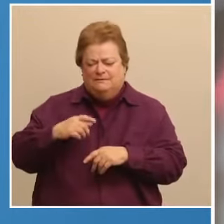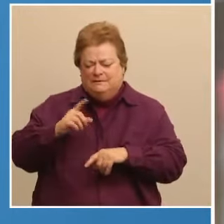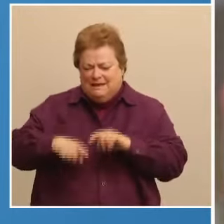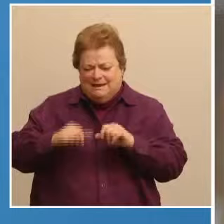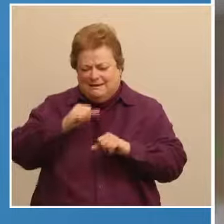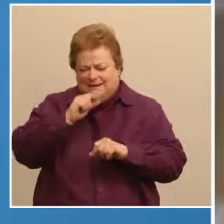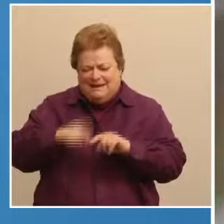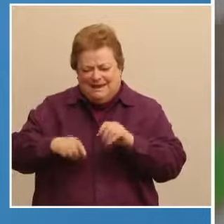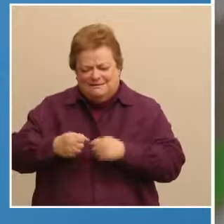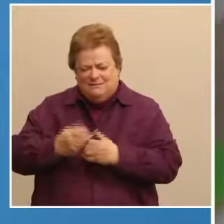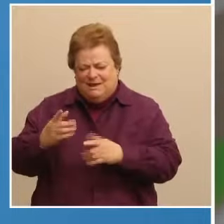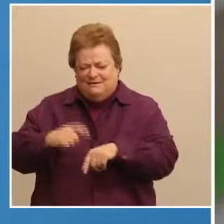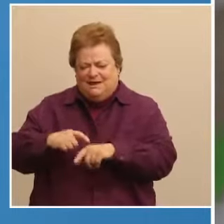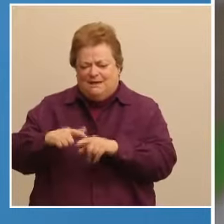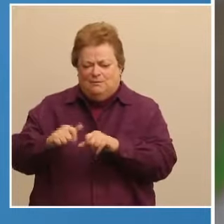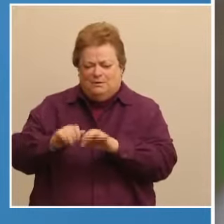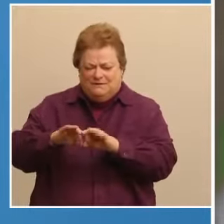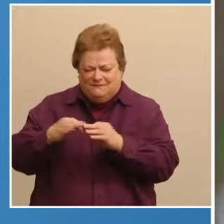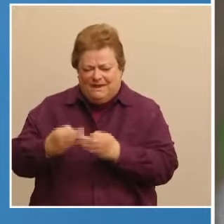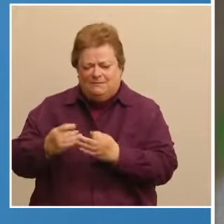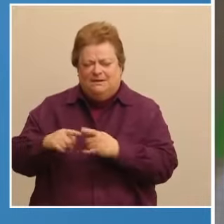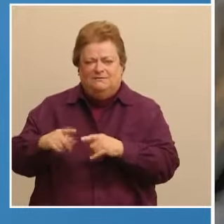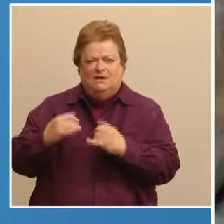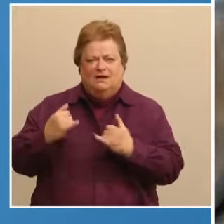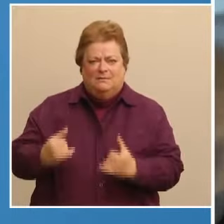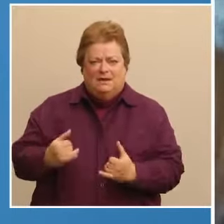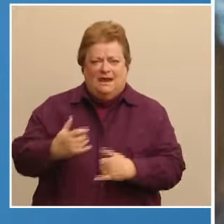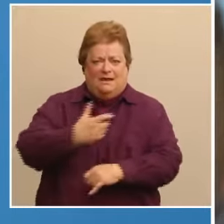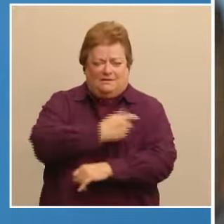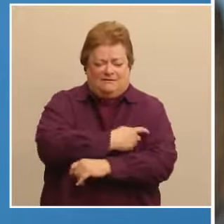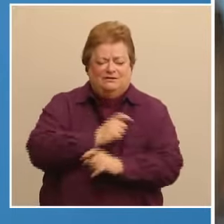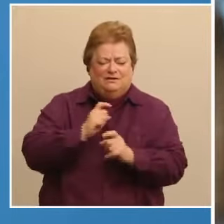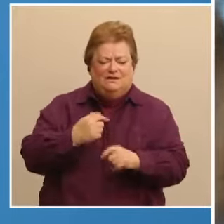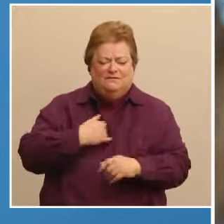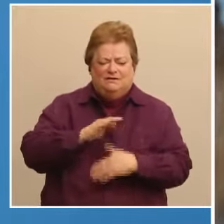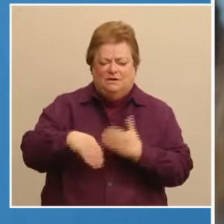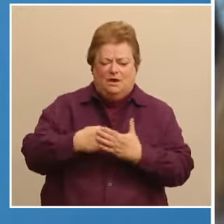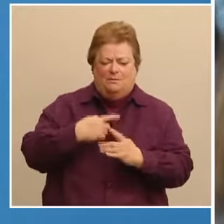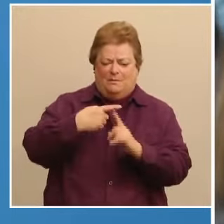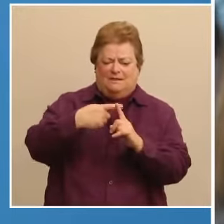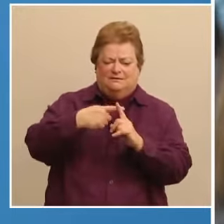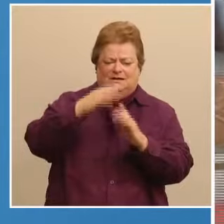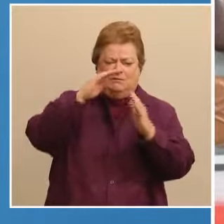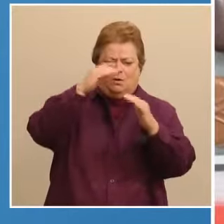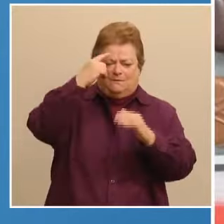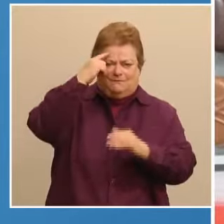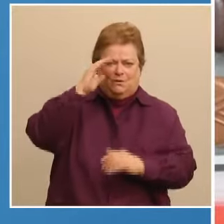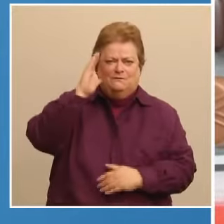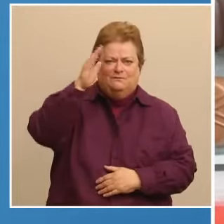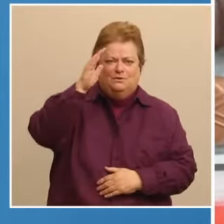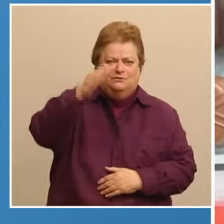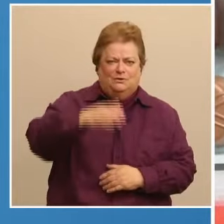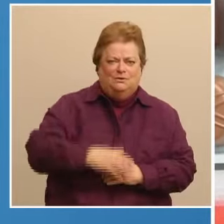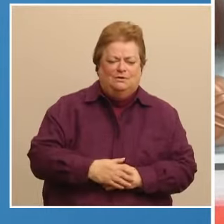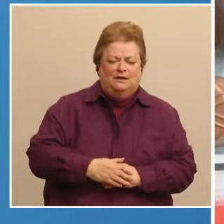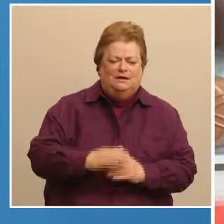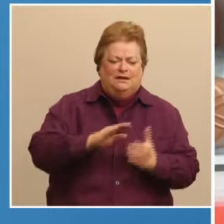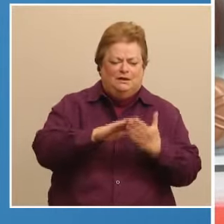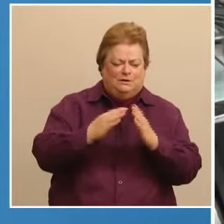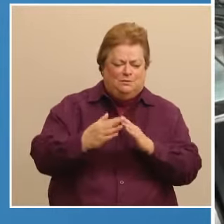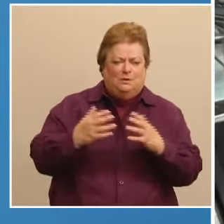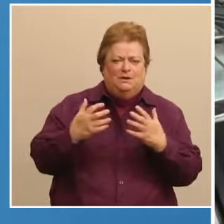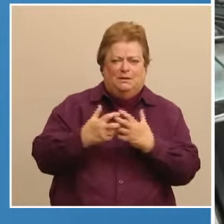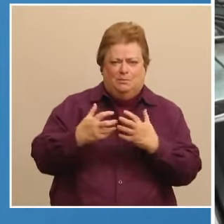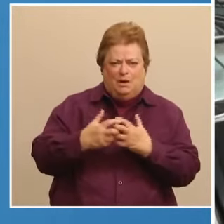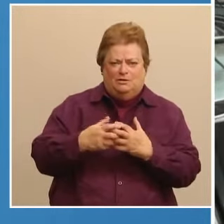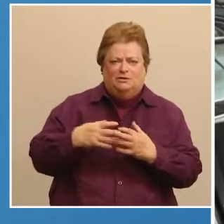opportunity to receive a safe and effective vaccine gives all of us hope for the future. Community partners and volunteers have